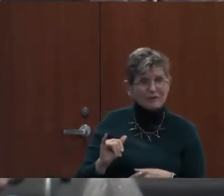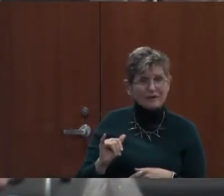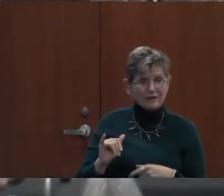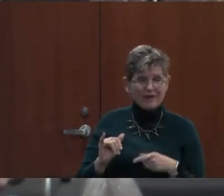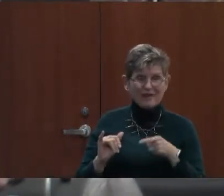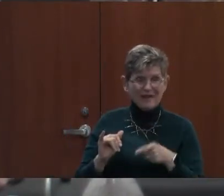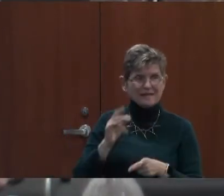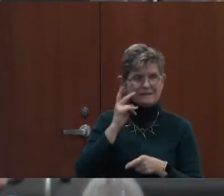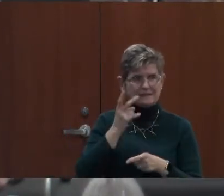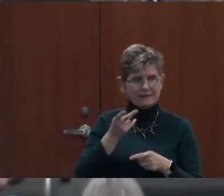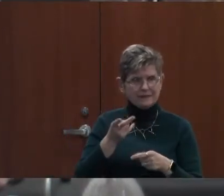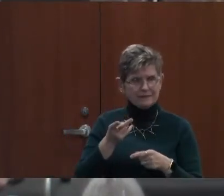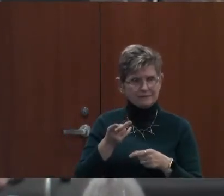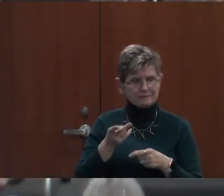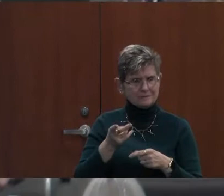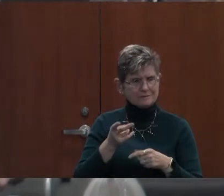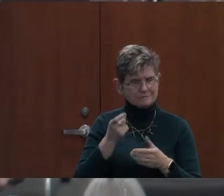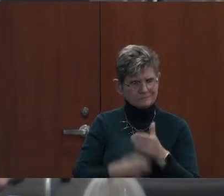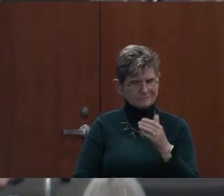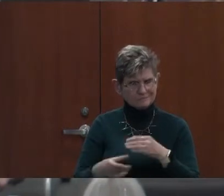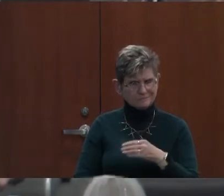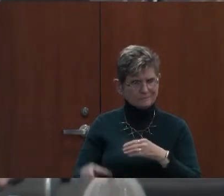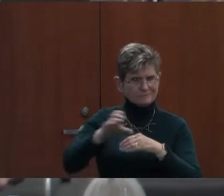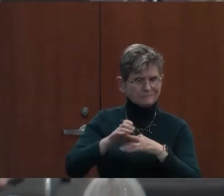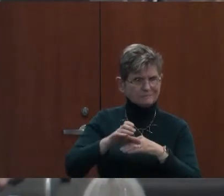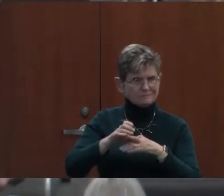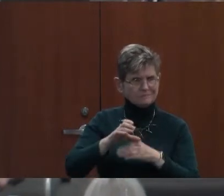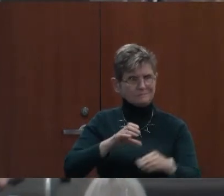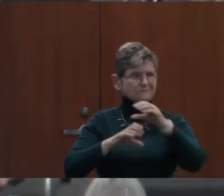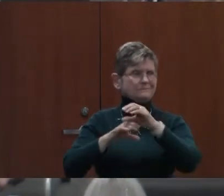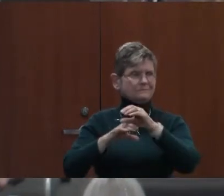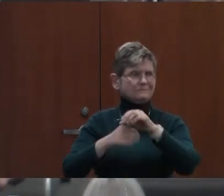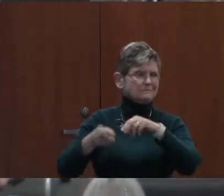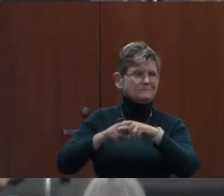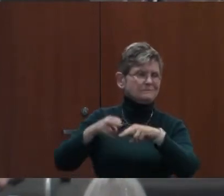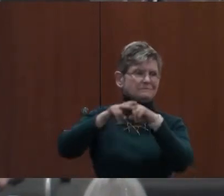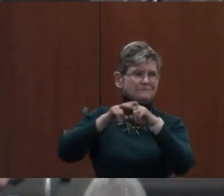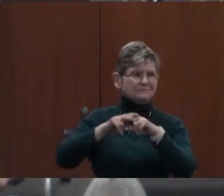seeing surcharges on fuel charges of some type.